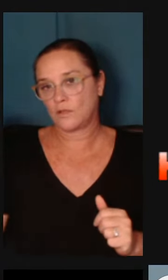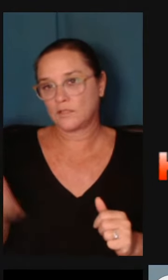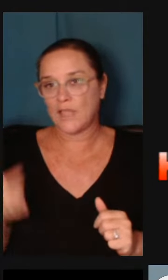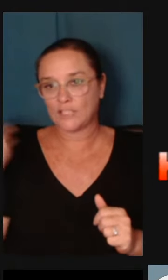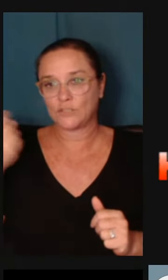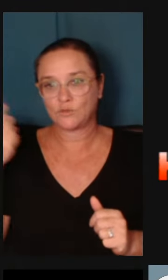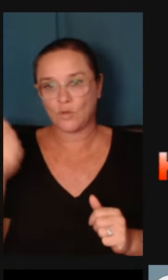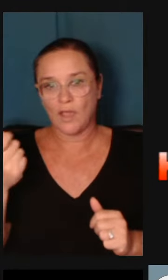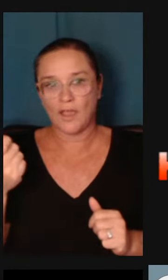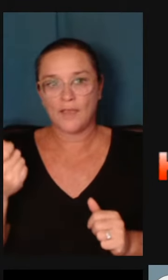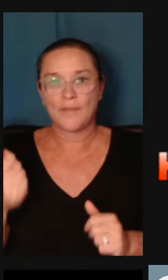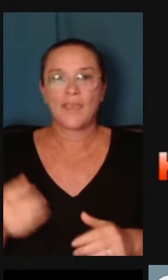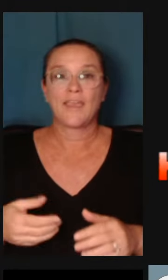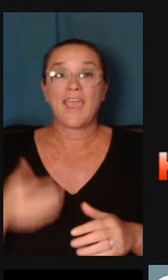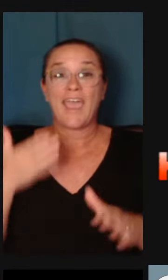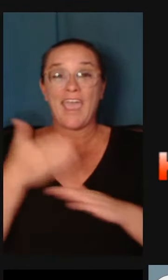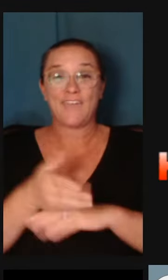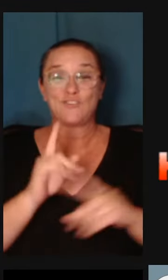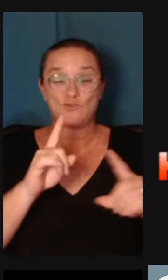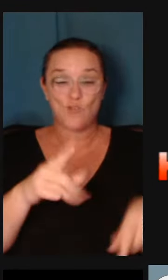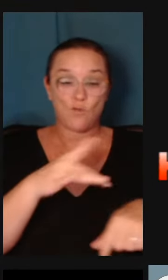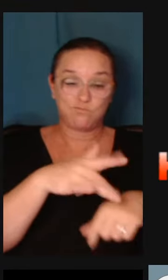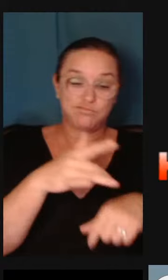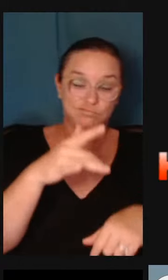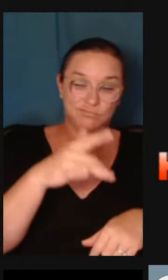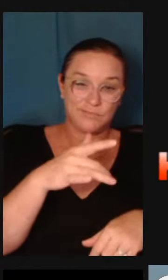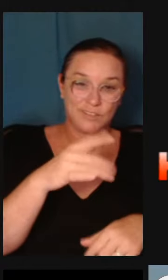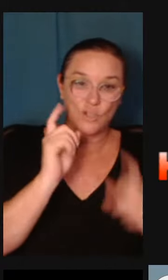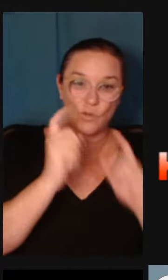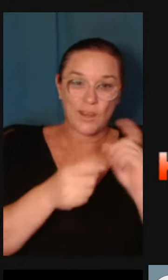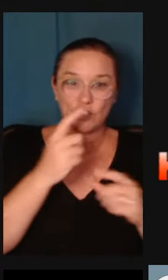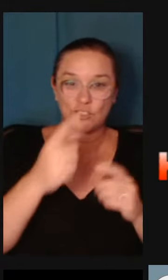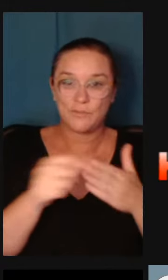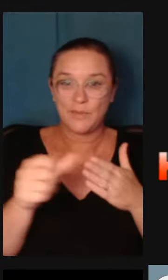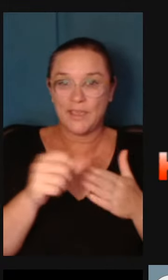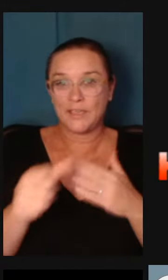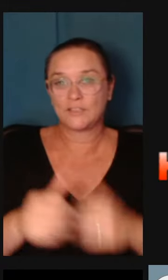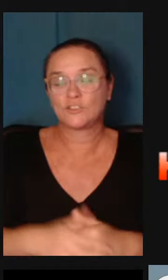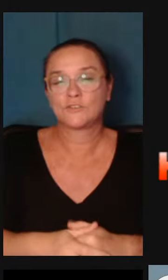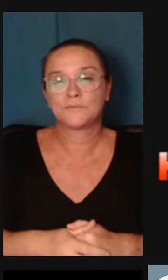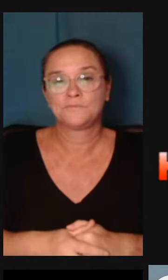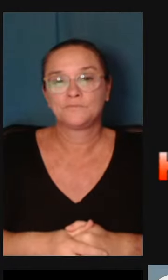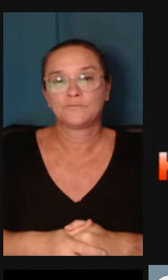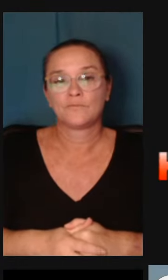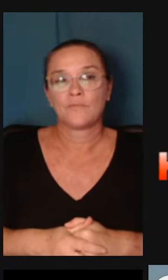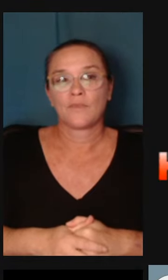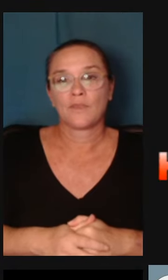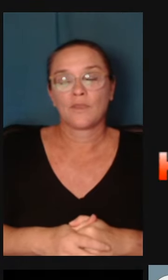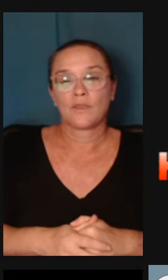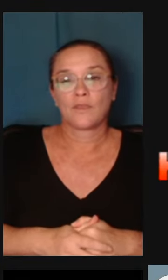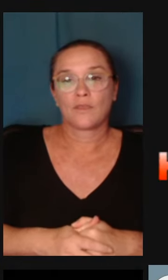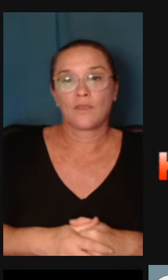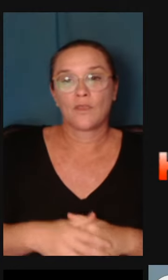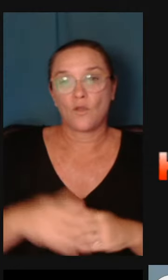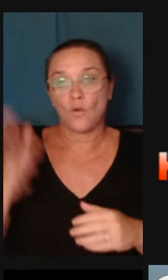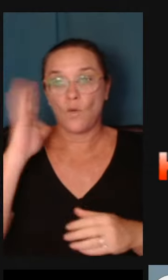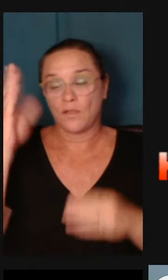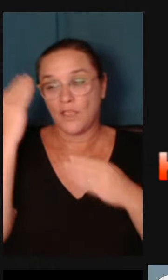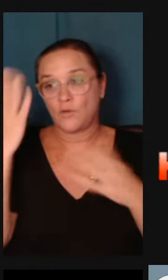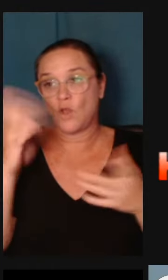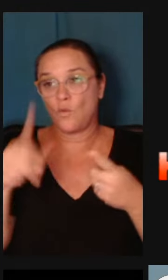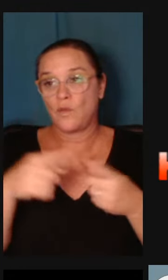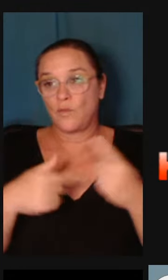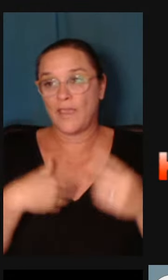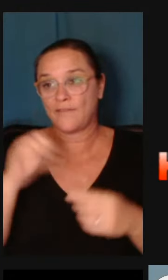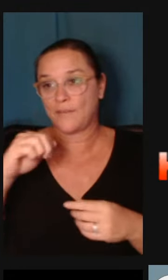our donation page. Sign up for either our notification of when an episode happens in the caldera or our newsletter